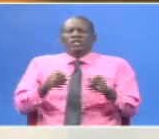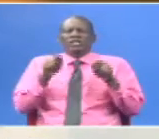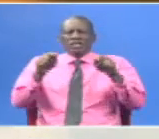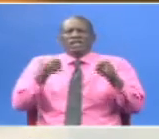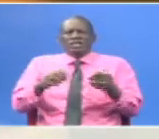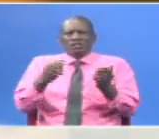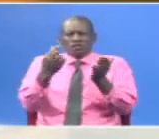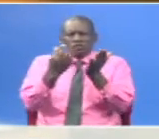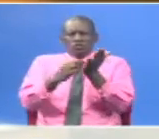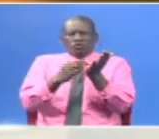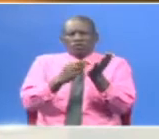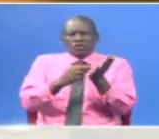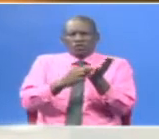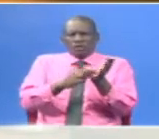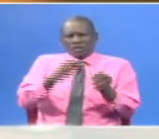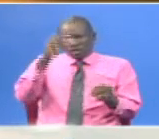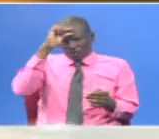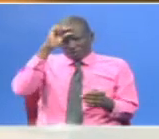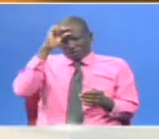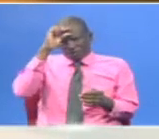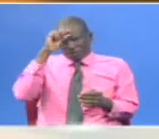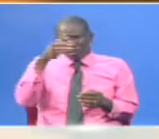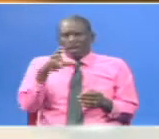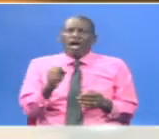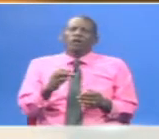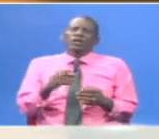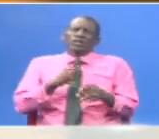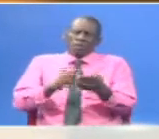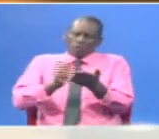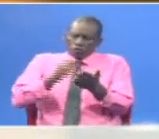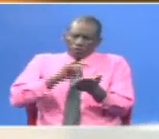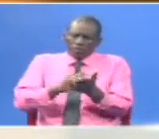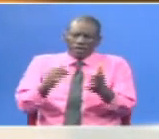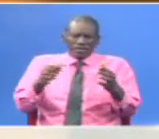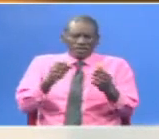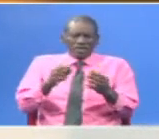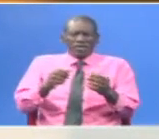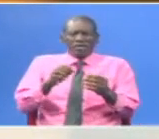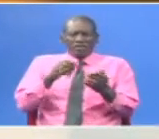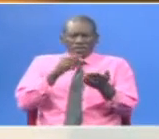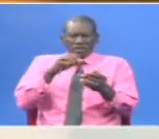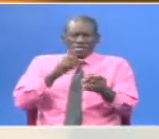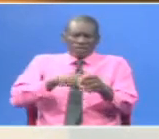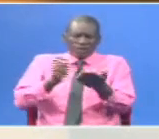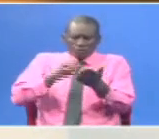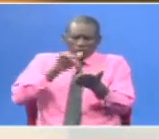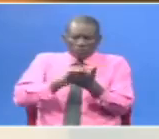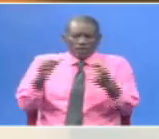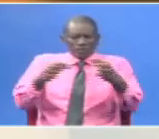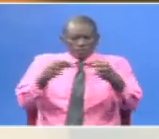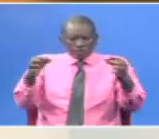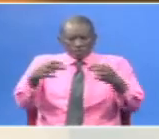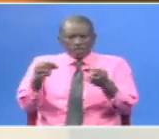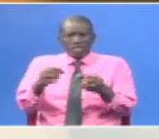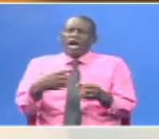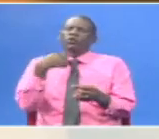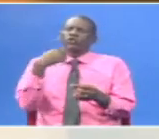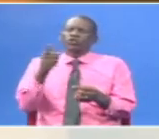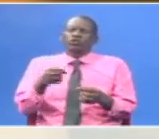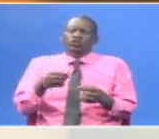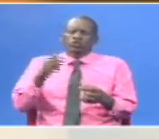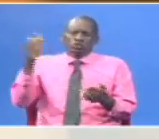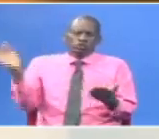by the government to delete it off from my social media platforms before it went viral. And I knew that was a decision for me